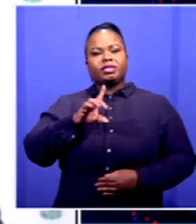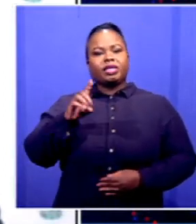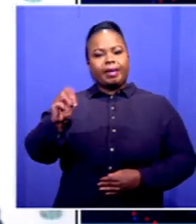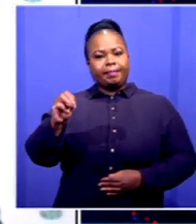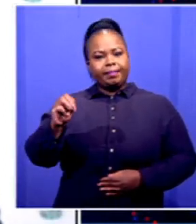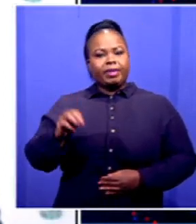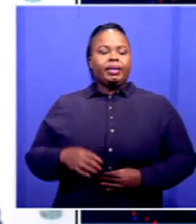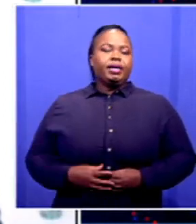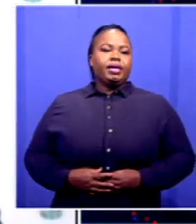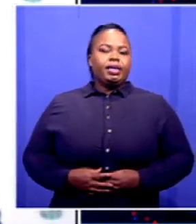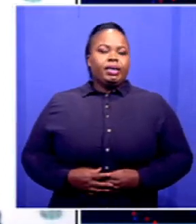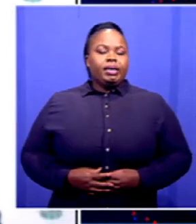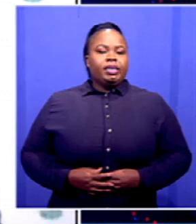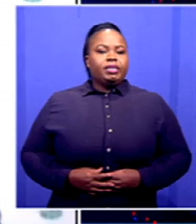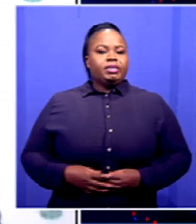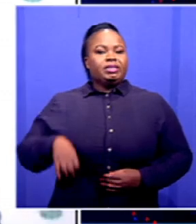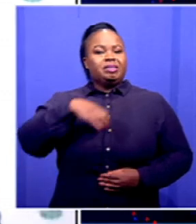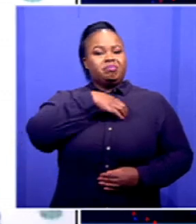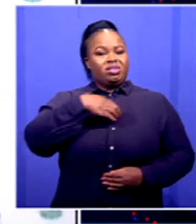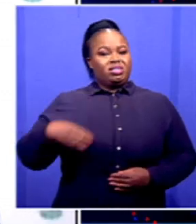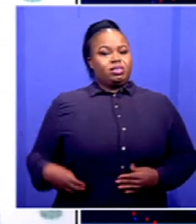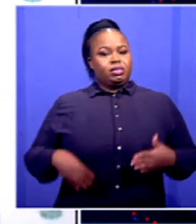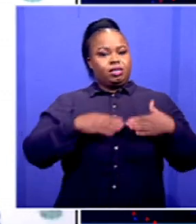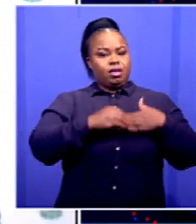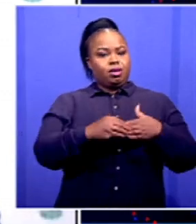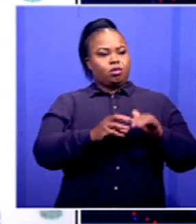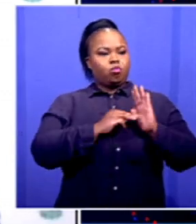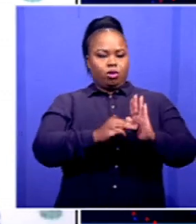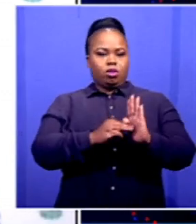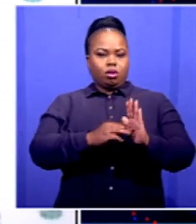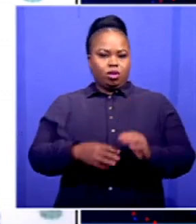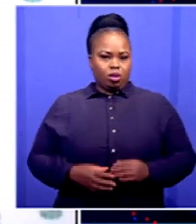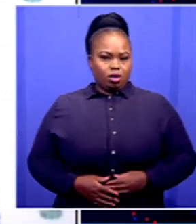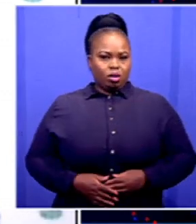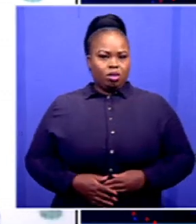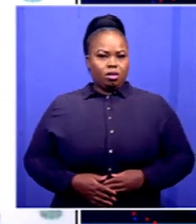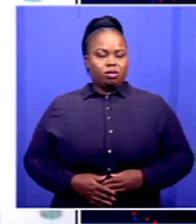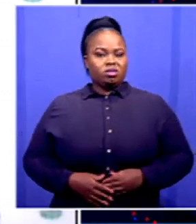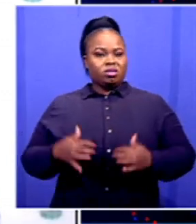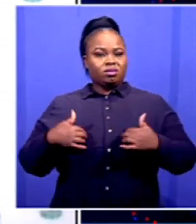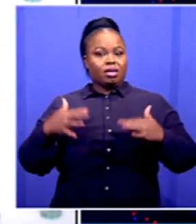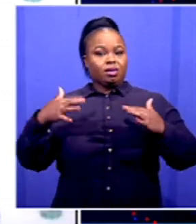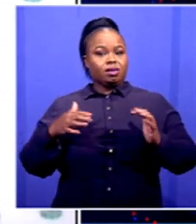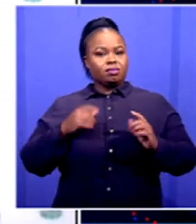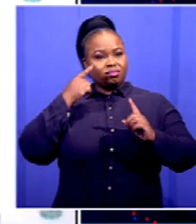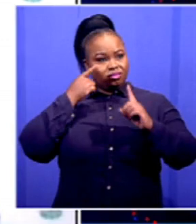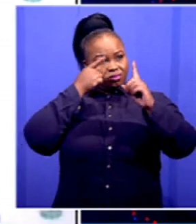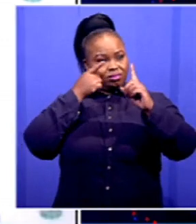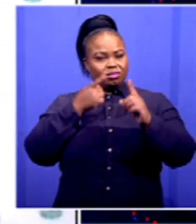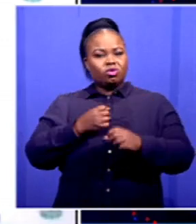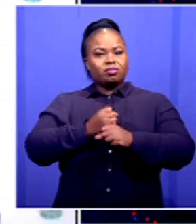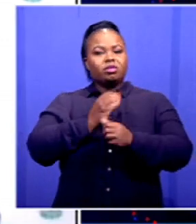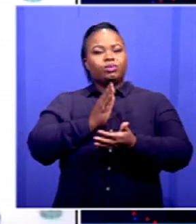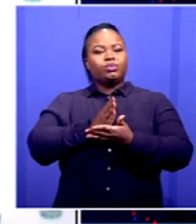DDM is a president-led model. Its intention is to ensure